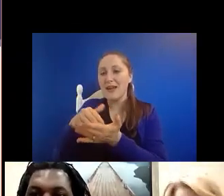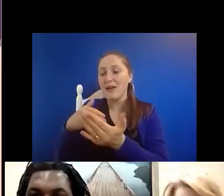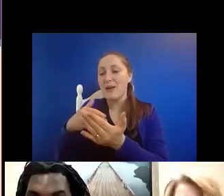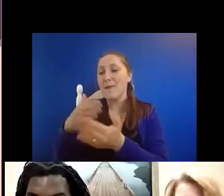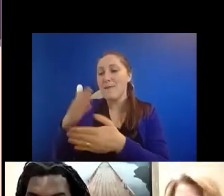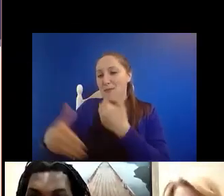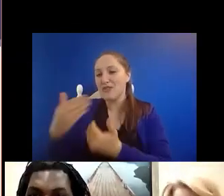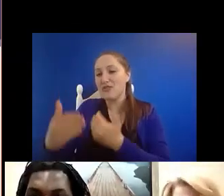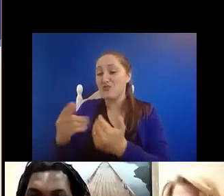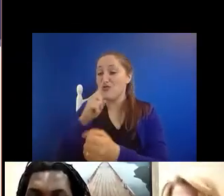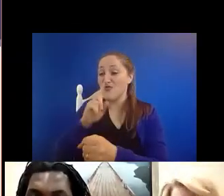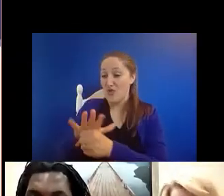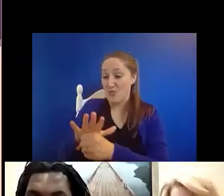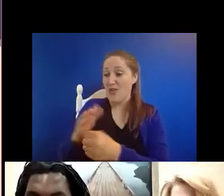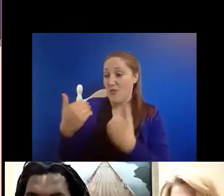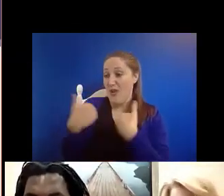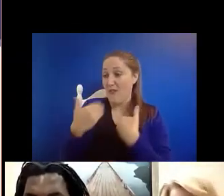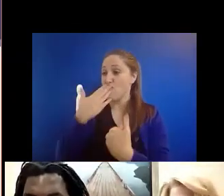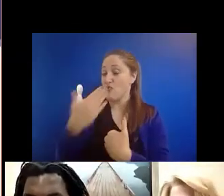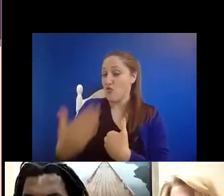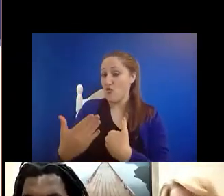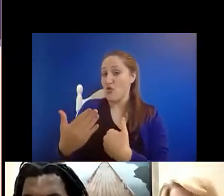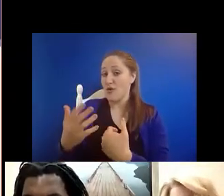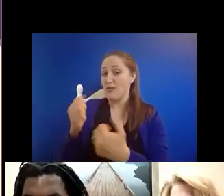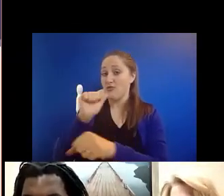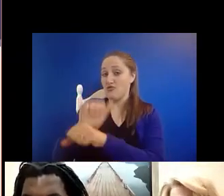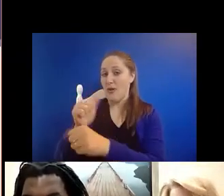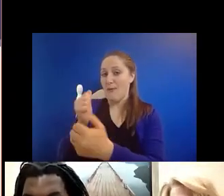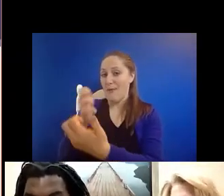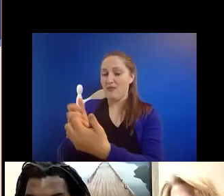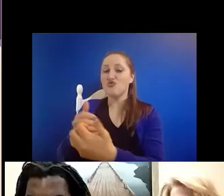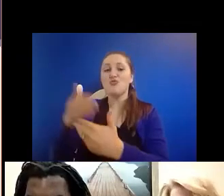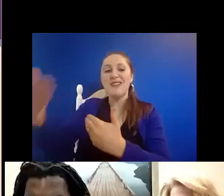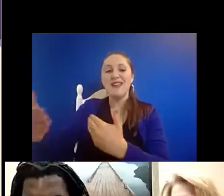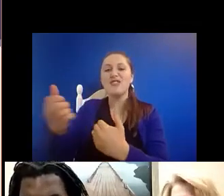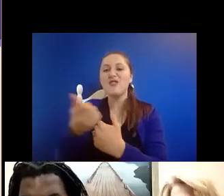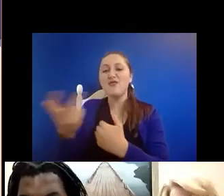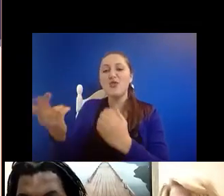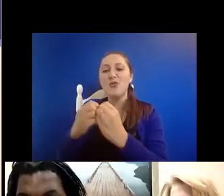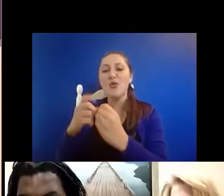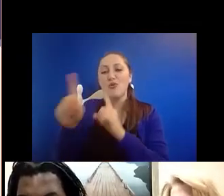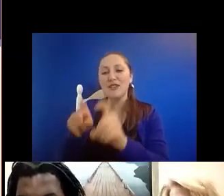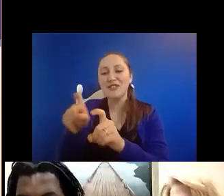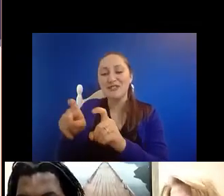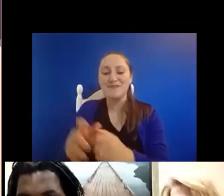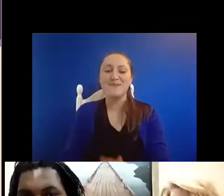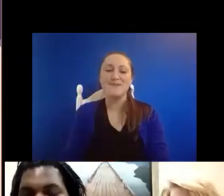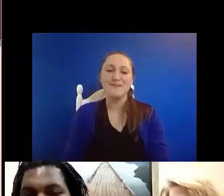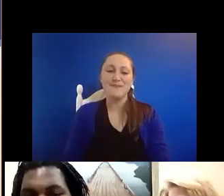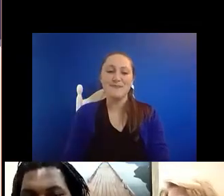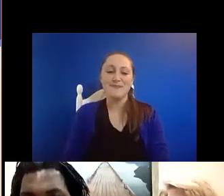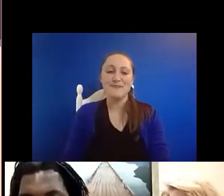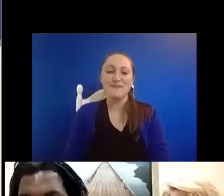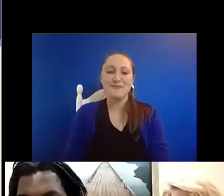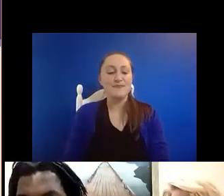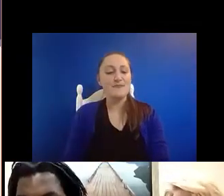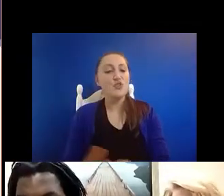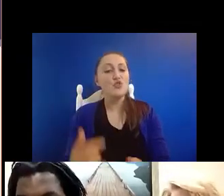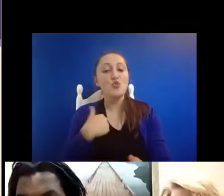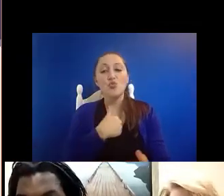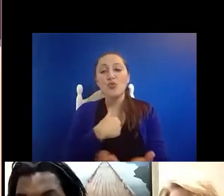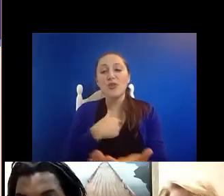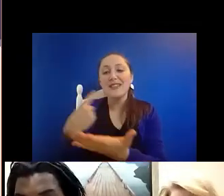match. Next slide, please. We have a few more questions for you, Daniel. All right. So we talked a little bit about